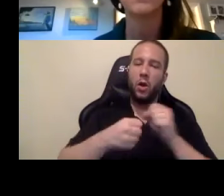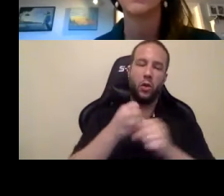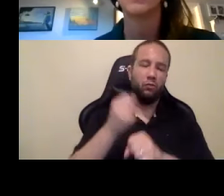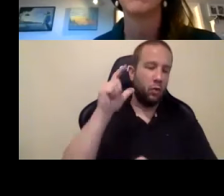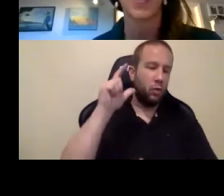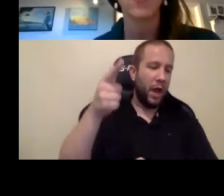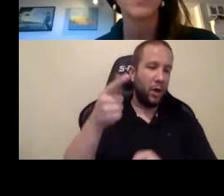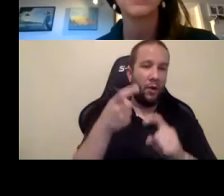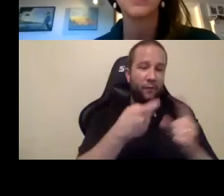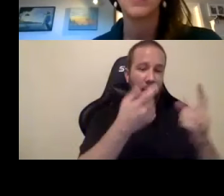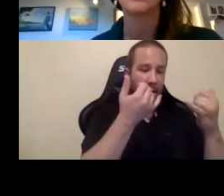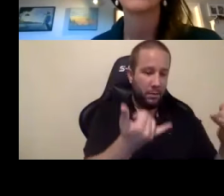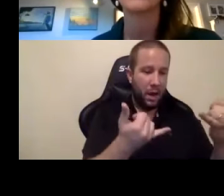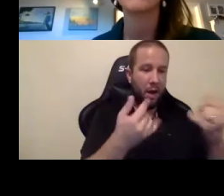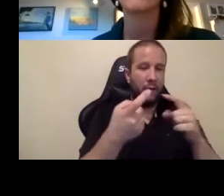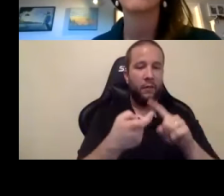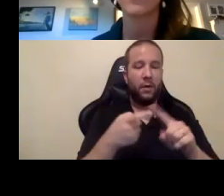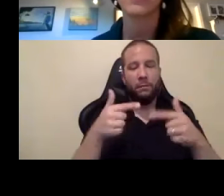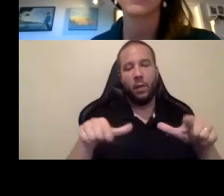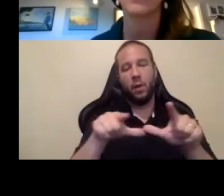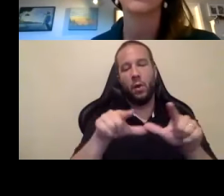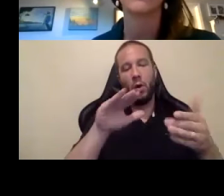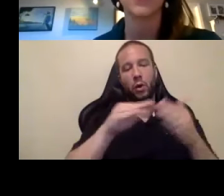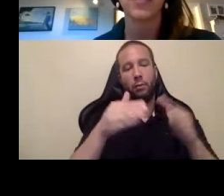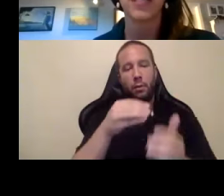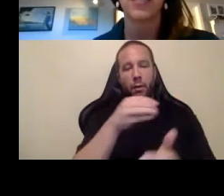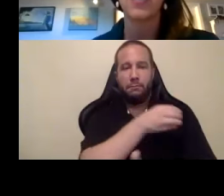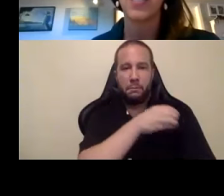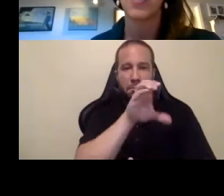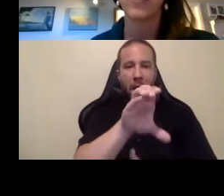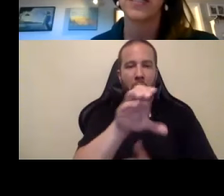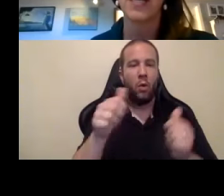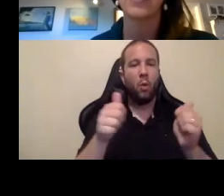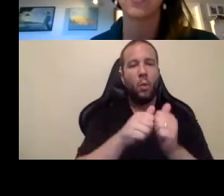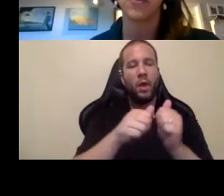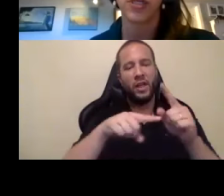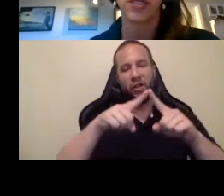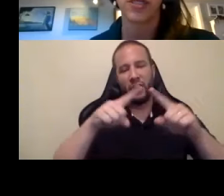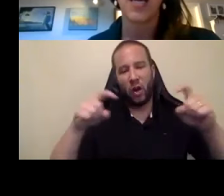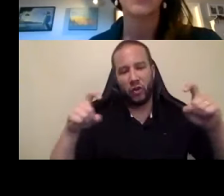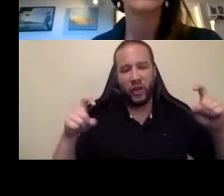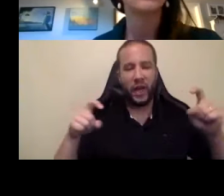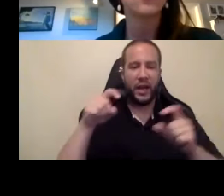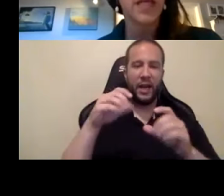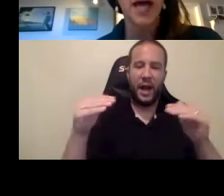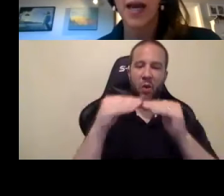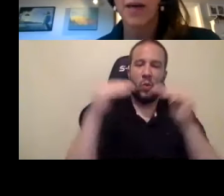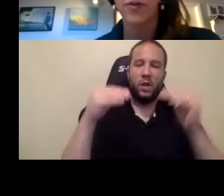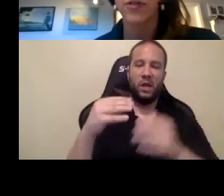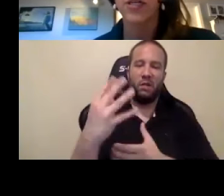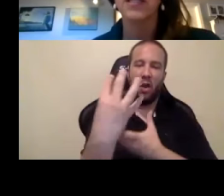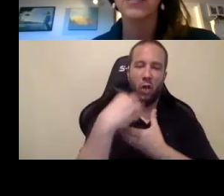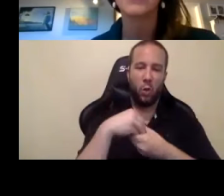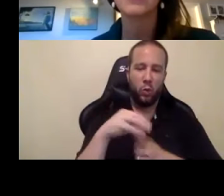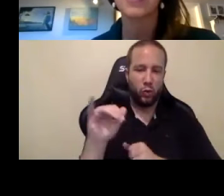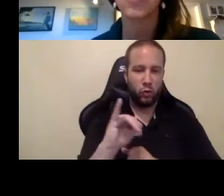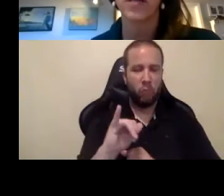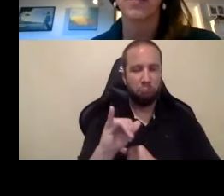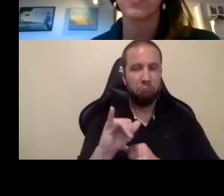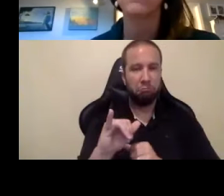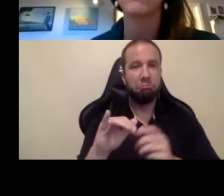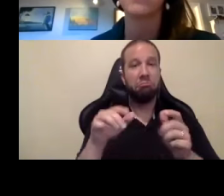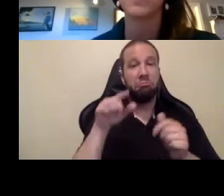as community empowerment and a significant focus on diversity, equity, and inclusion. And a regional planning effort like